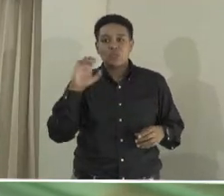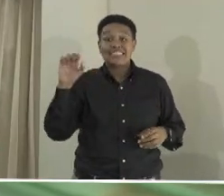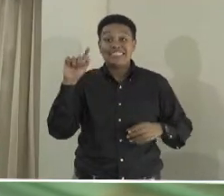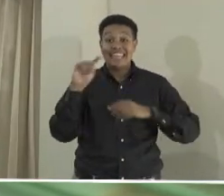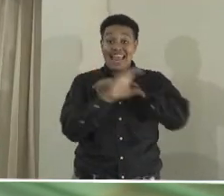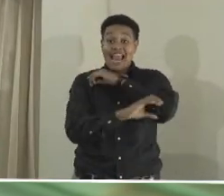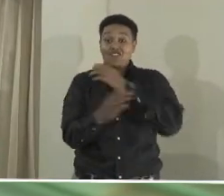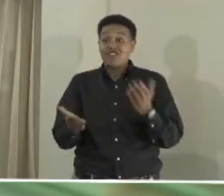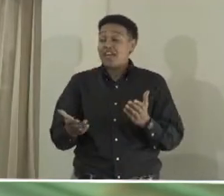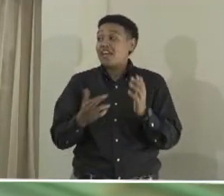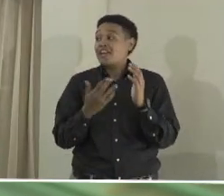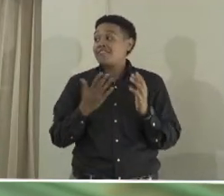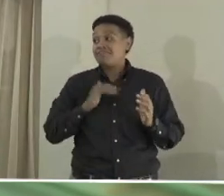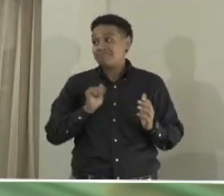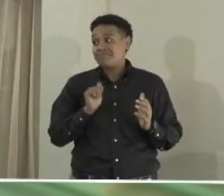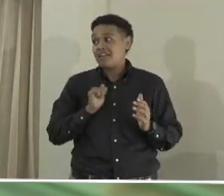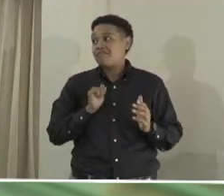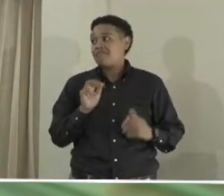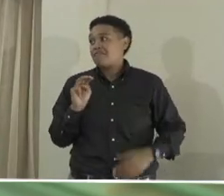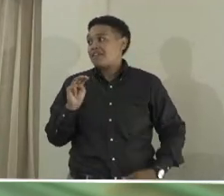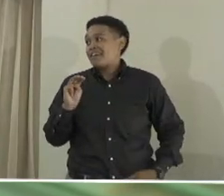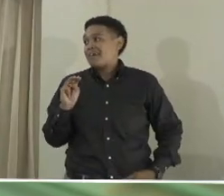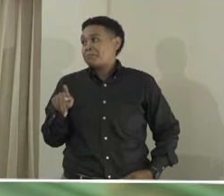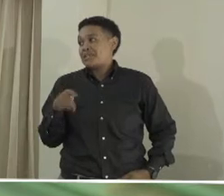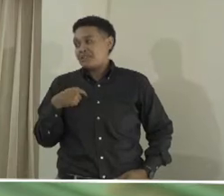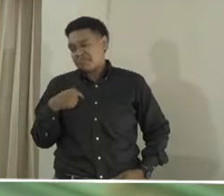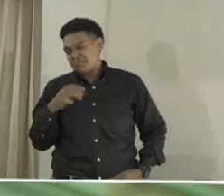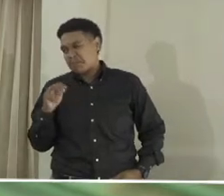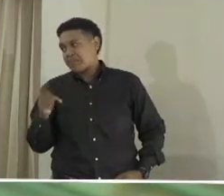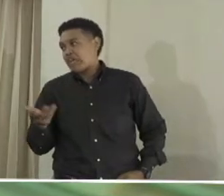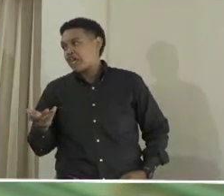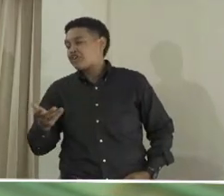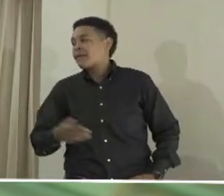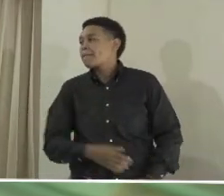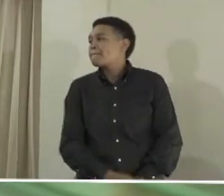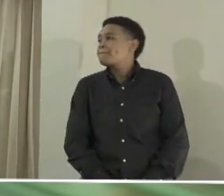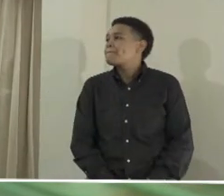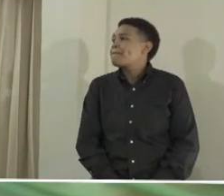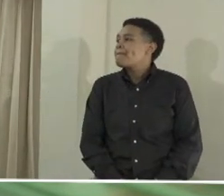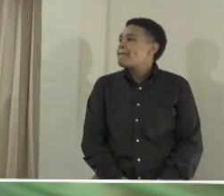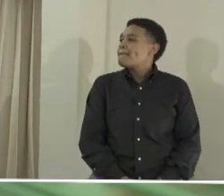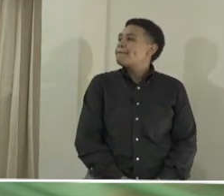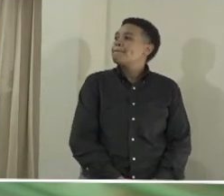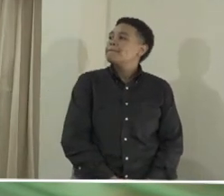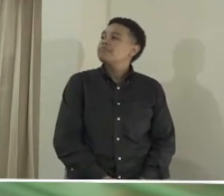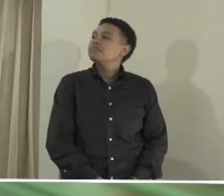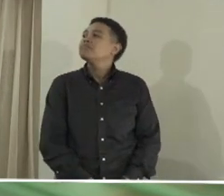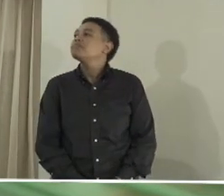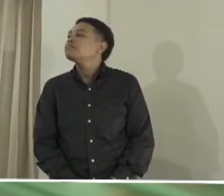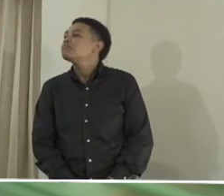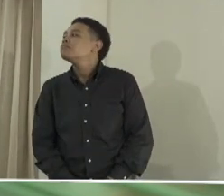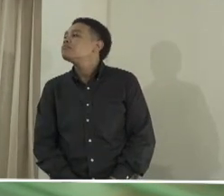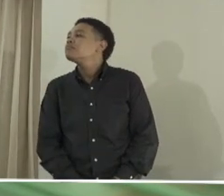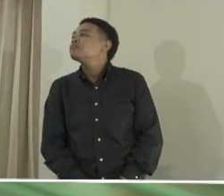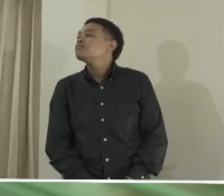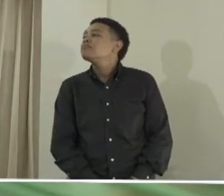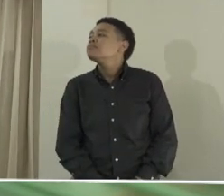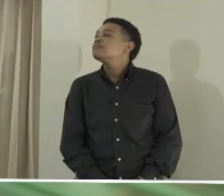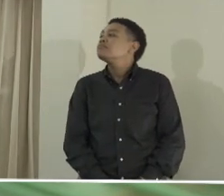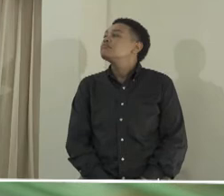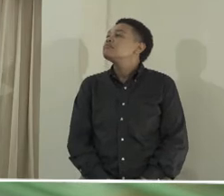St. Catherine, of which I'm the Member of Parliament. And I want to thank Minister